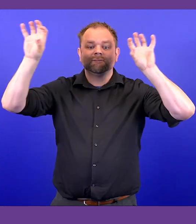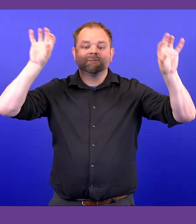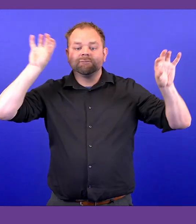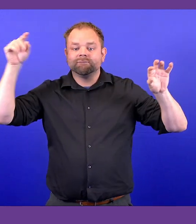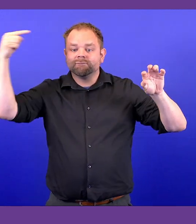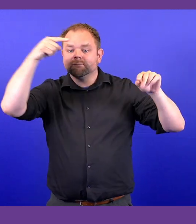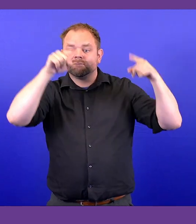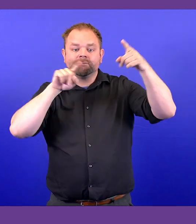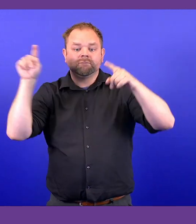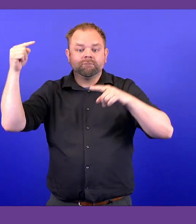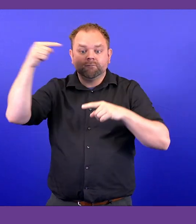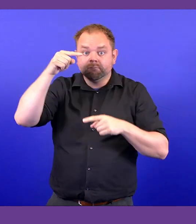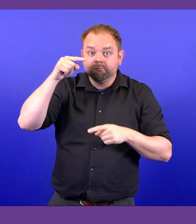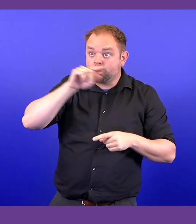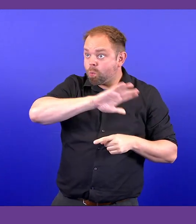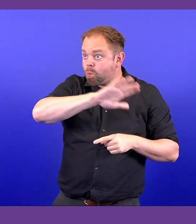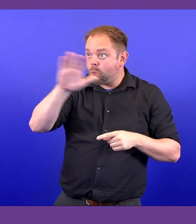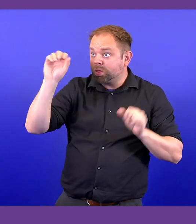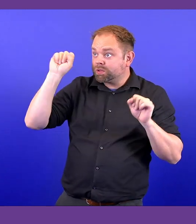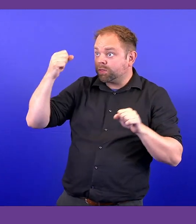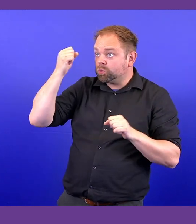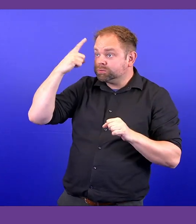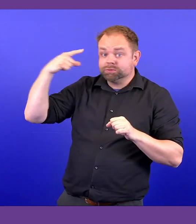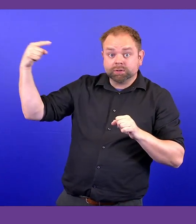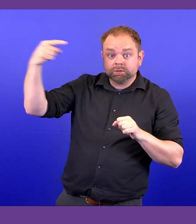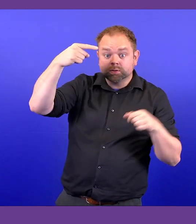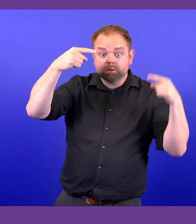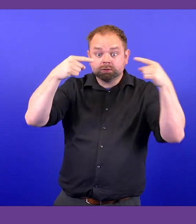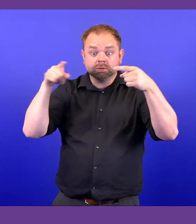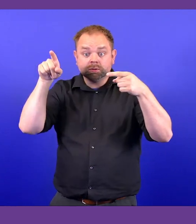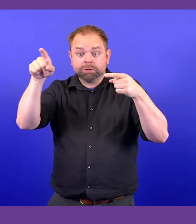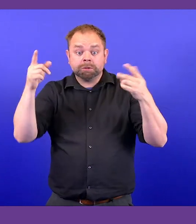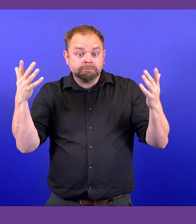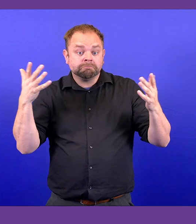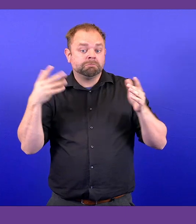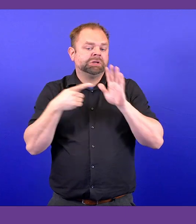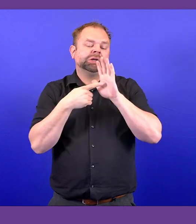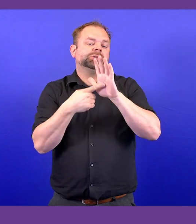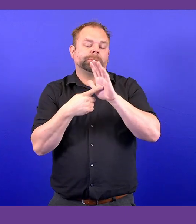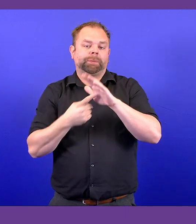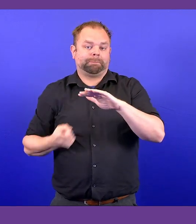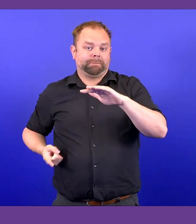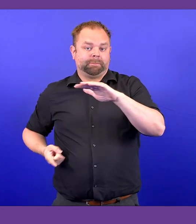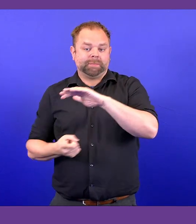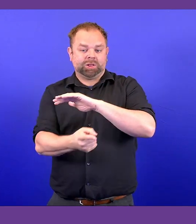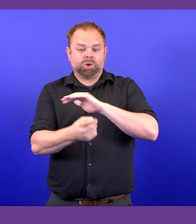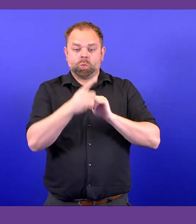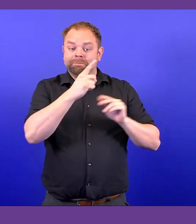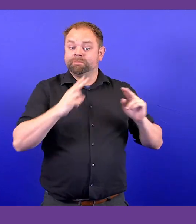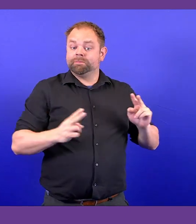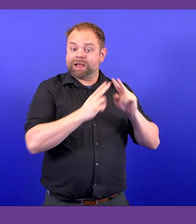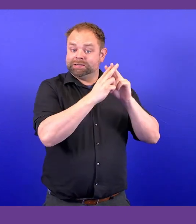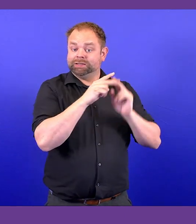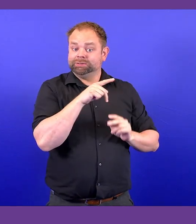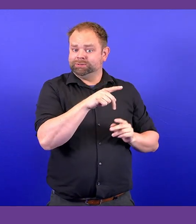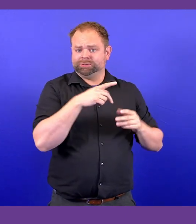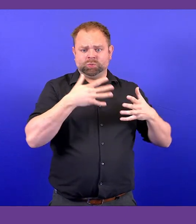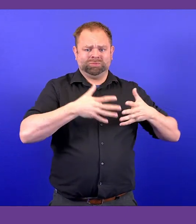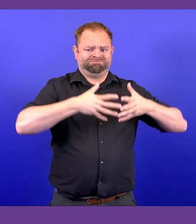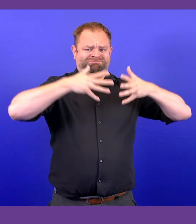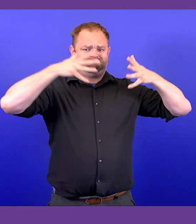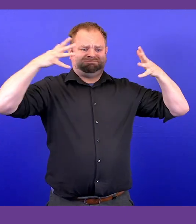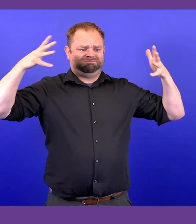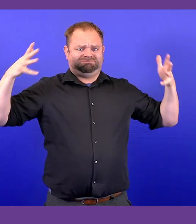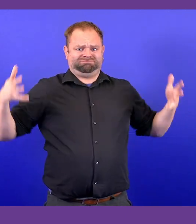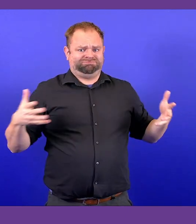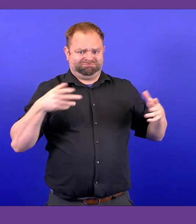it underwent very big works, refurbishments, a few of them, a decade ago, more or less, some